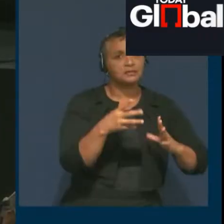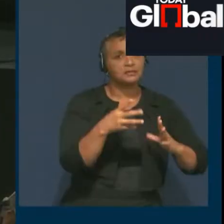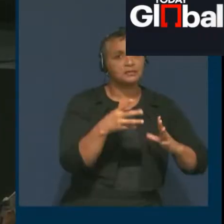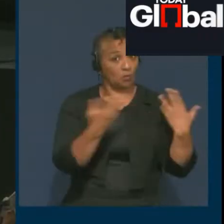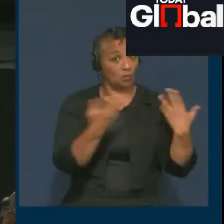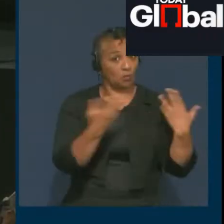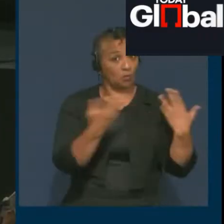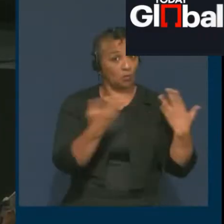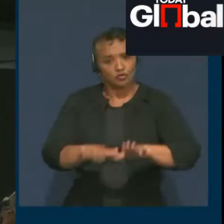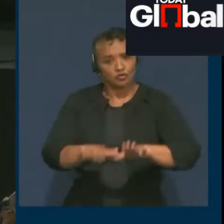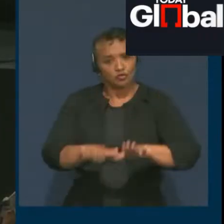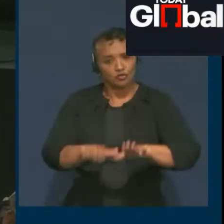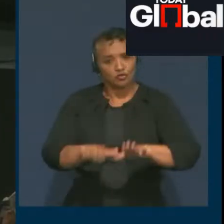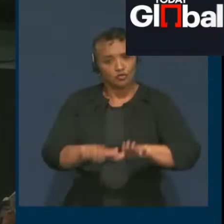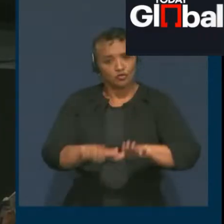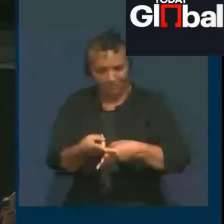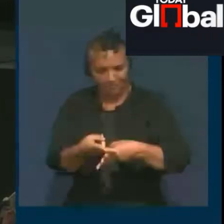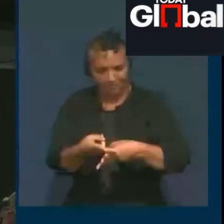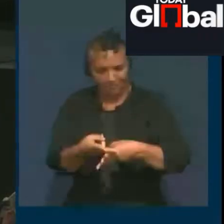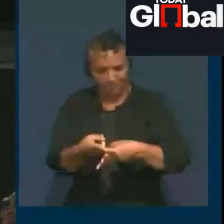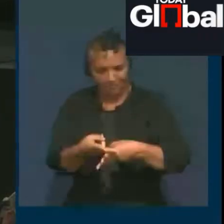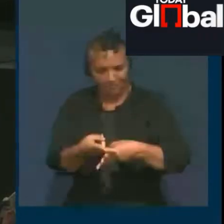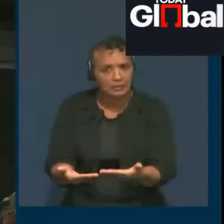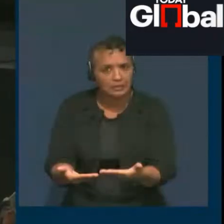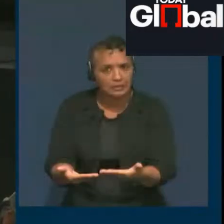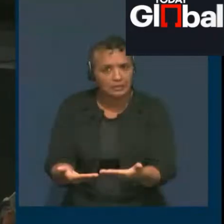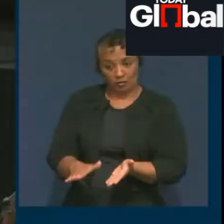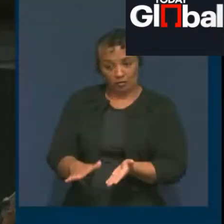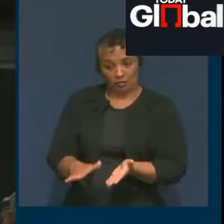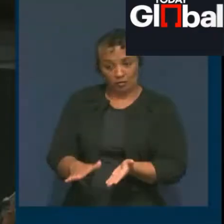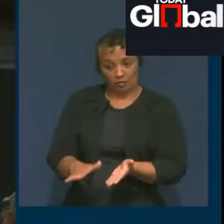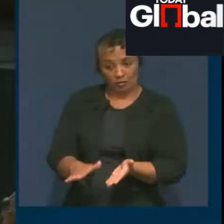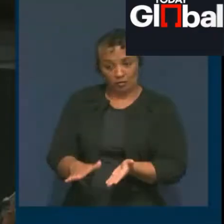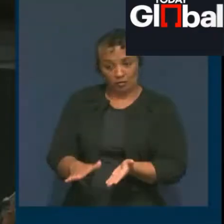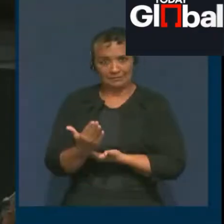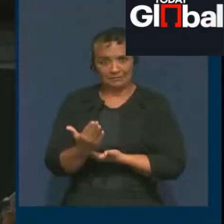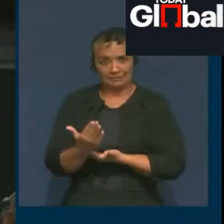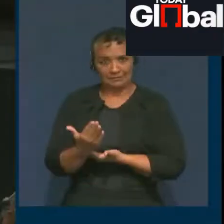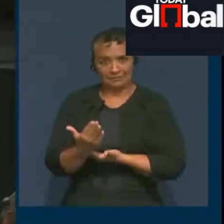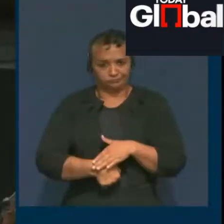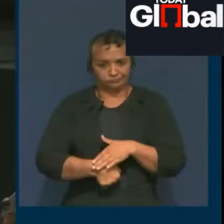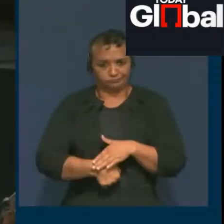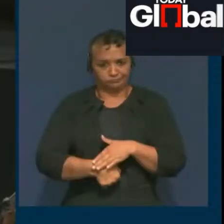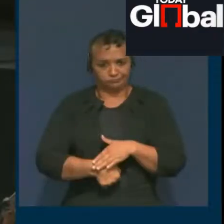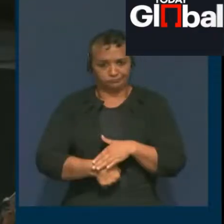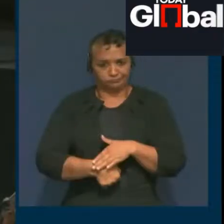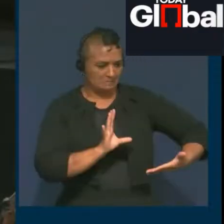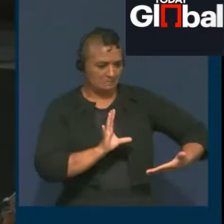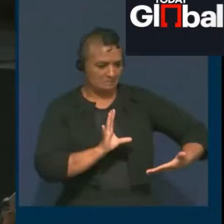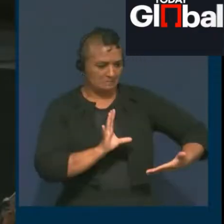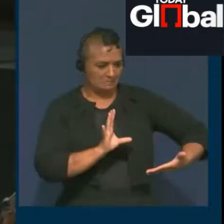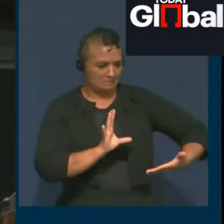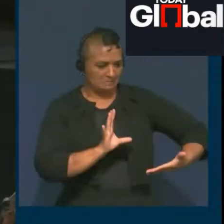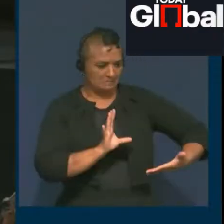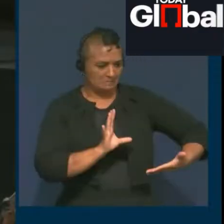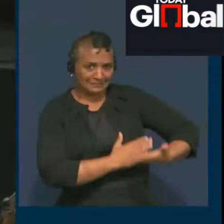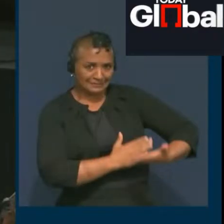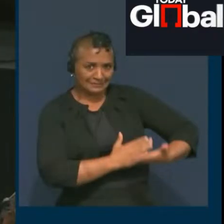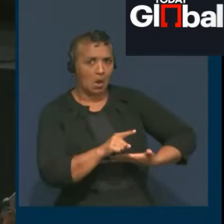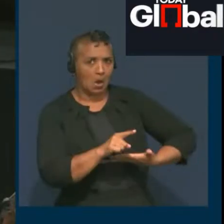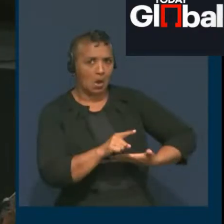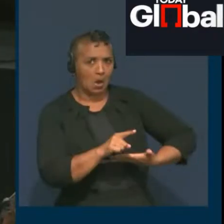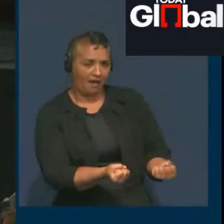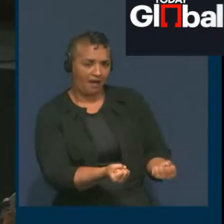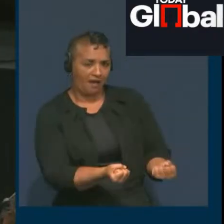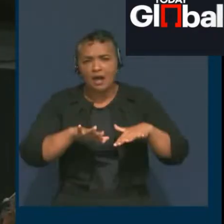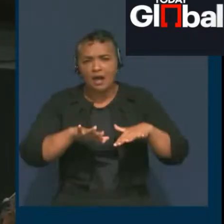are suffering disabilities as a result of their birth. How are these problems identified